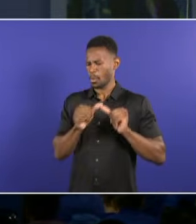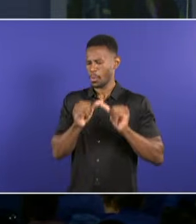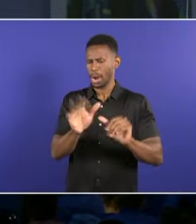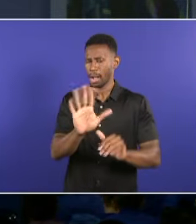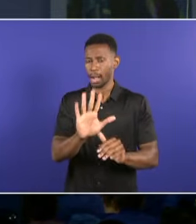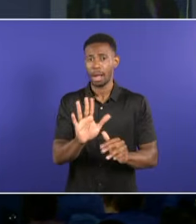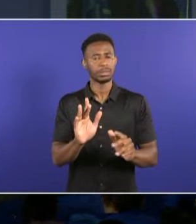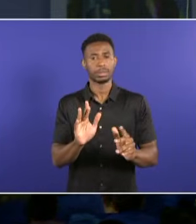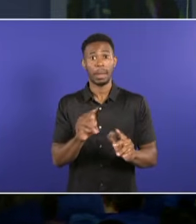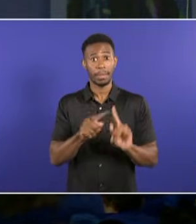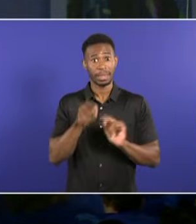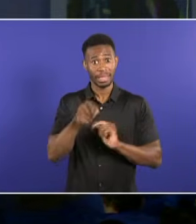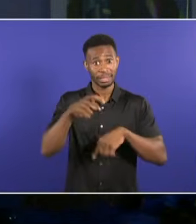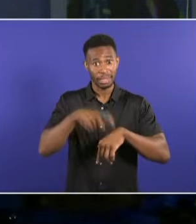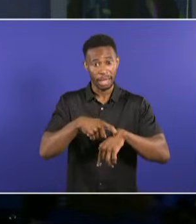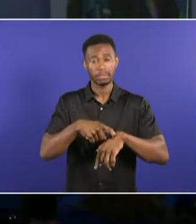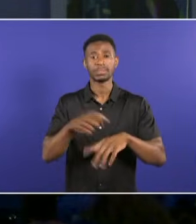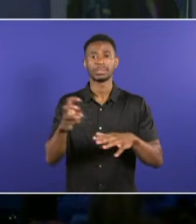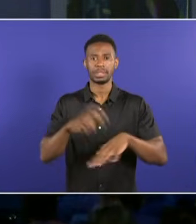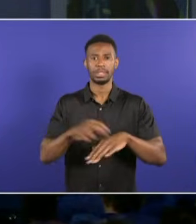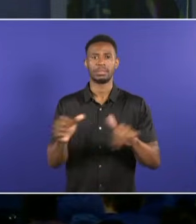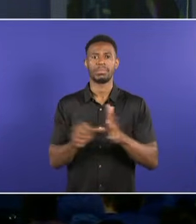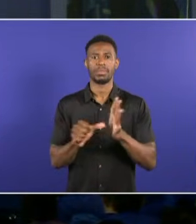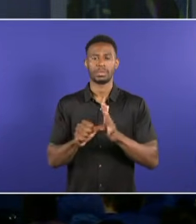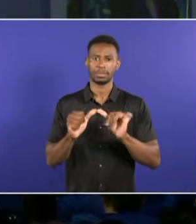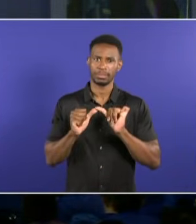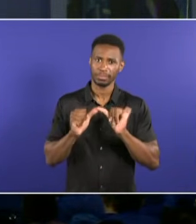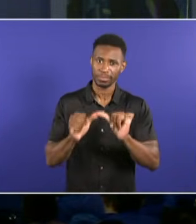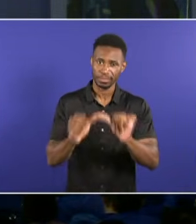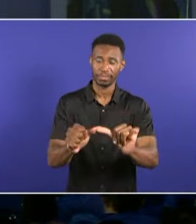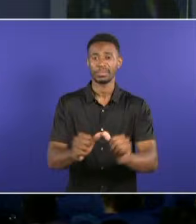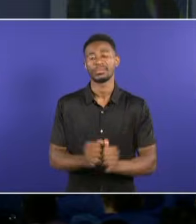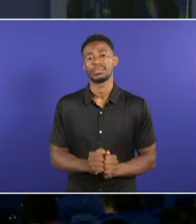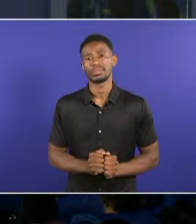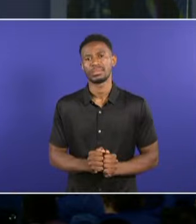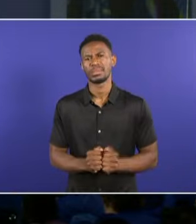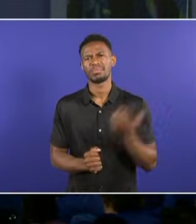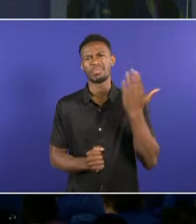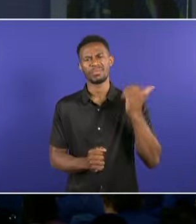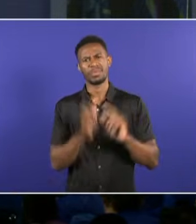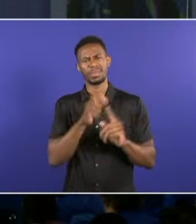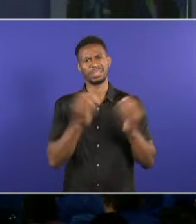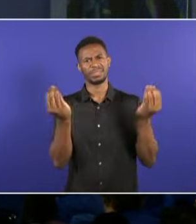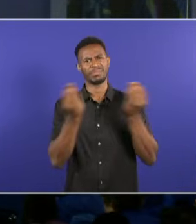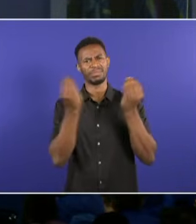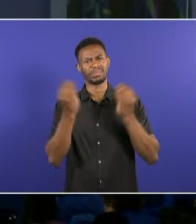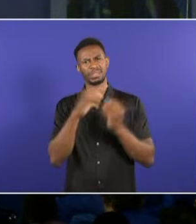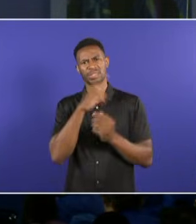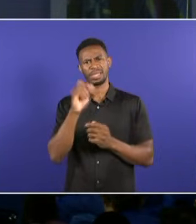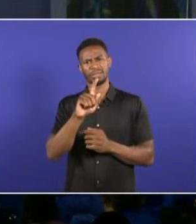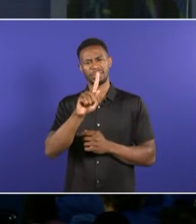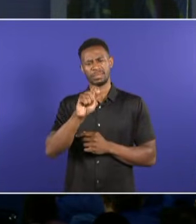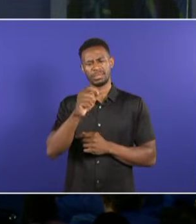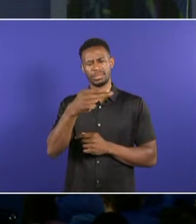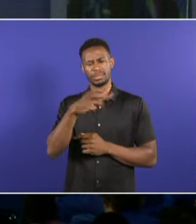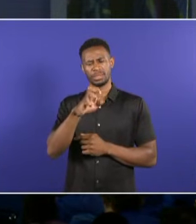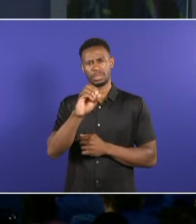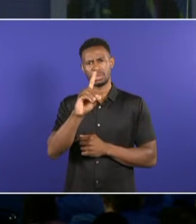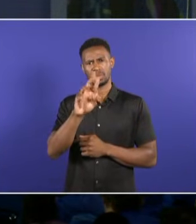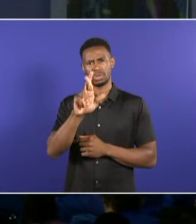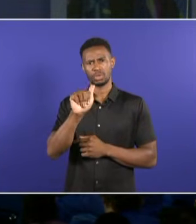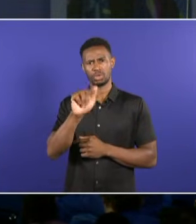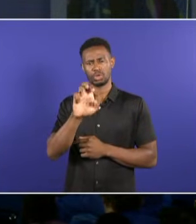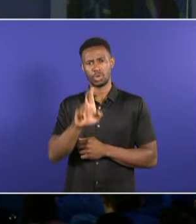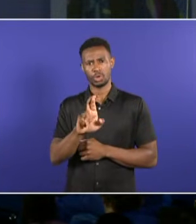Theodore Roosevelt once spoke about the man in the arena, the person who strives valiantly, who errs and comes